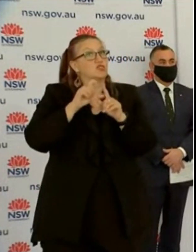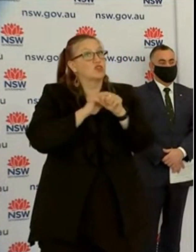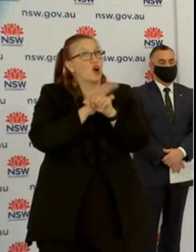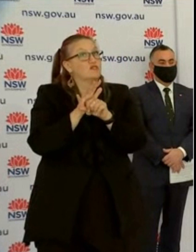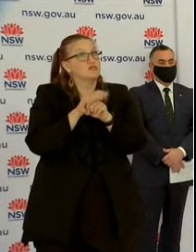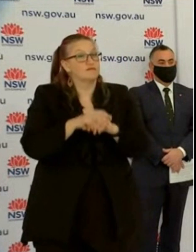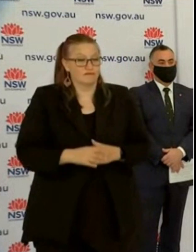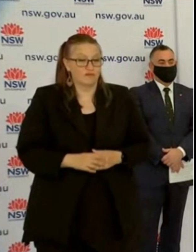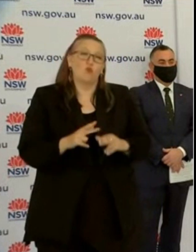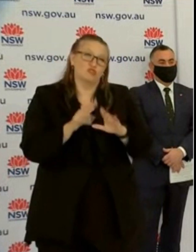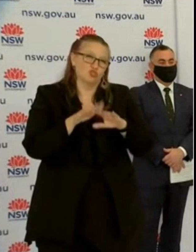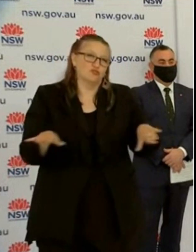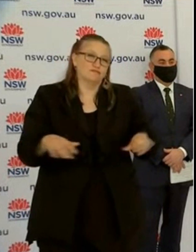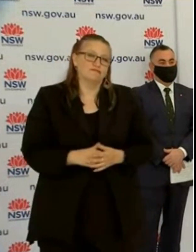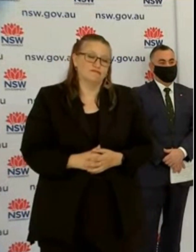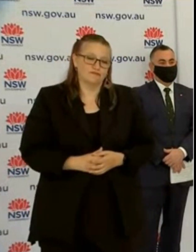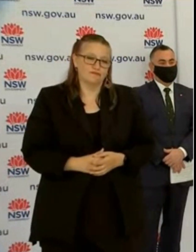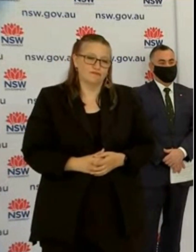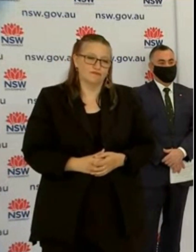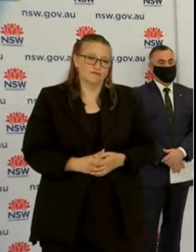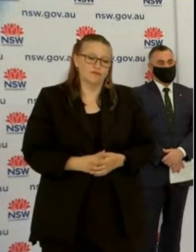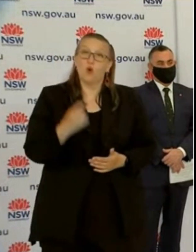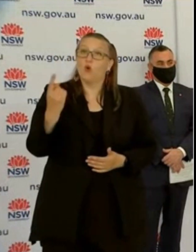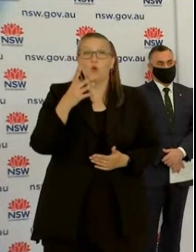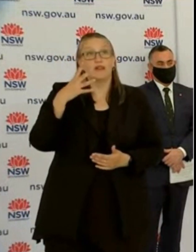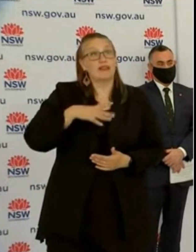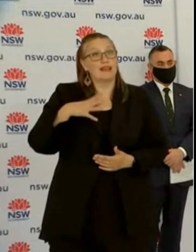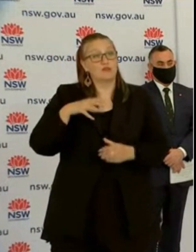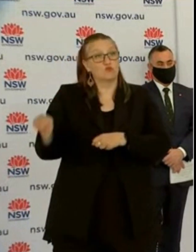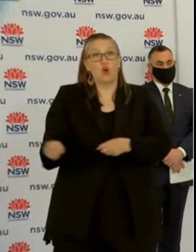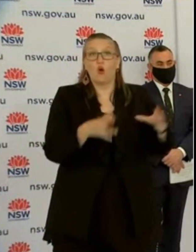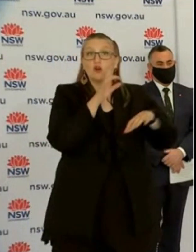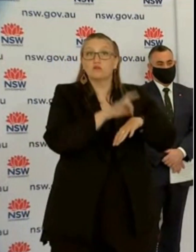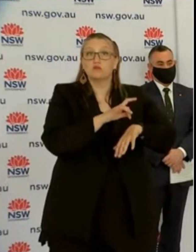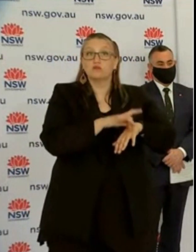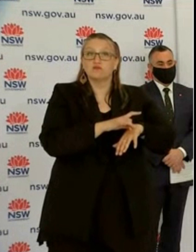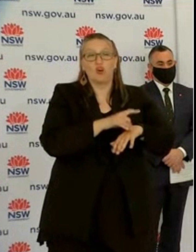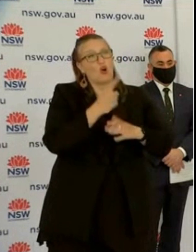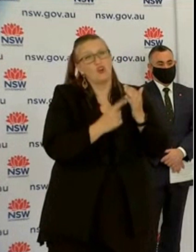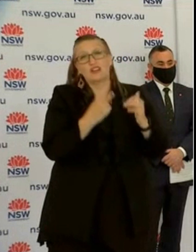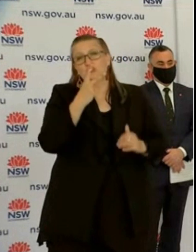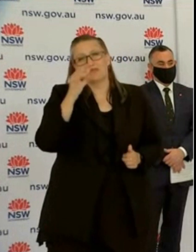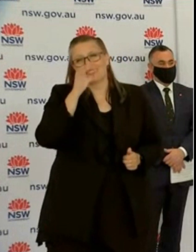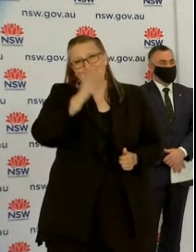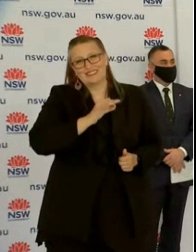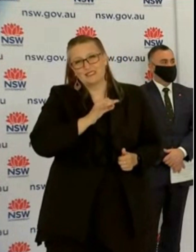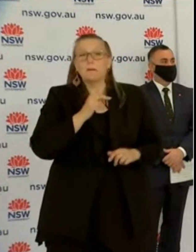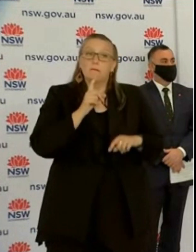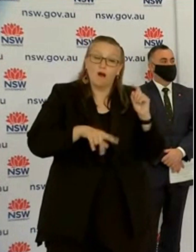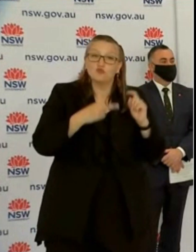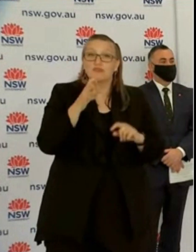2% will require hospitalisation, and for many of those 2% it's actually for monitoring and social